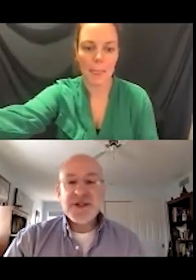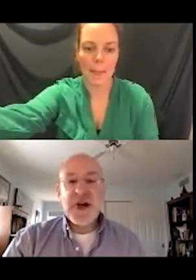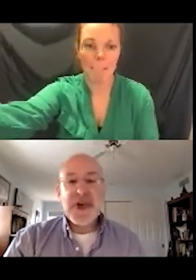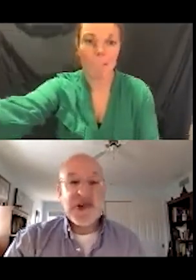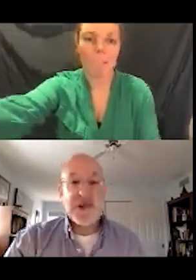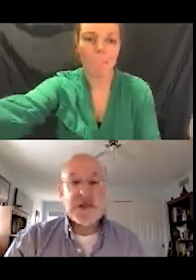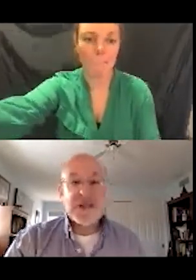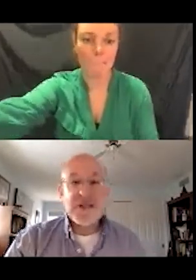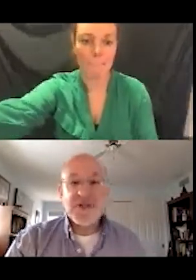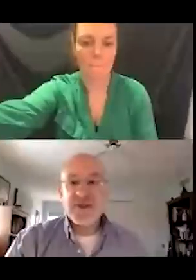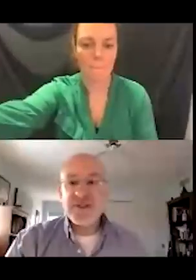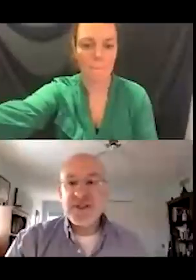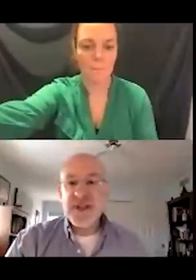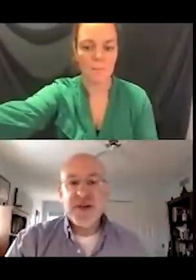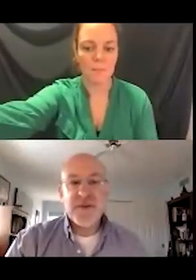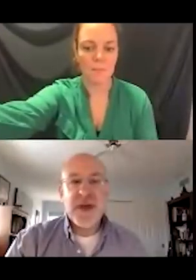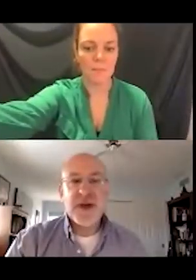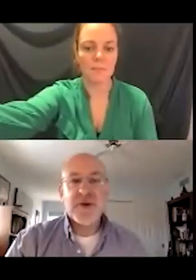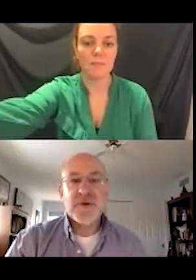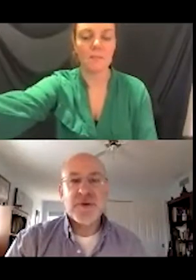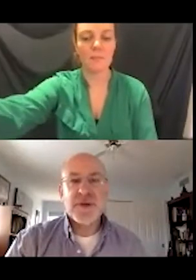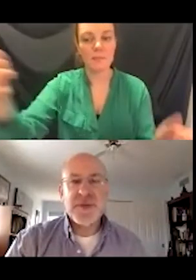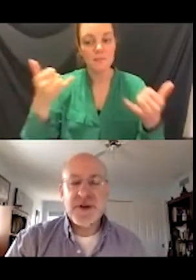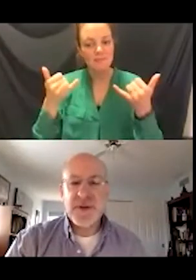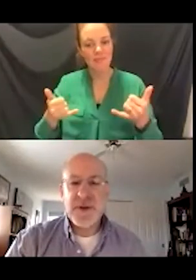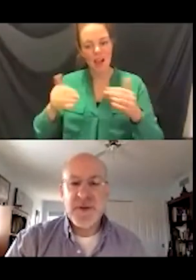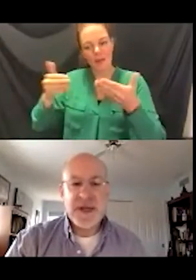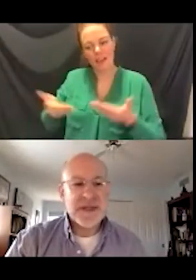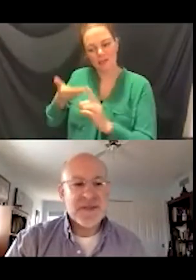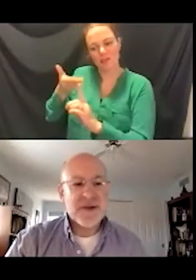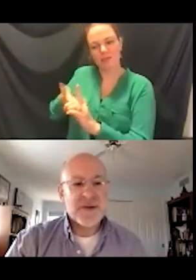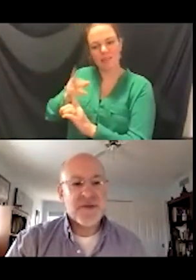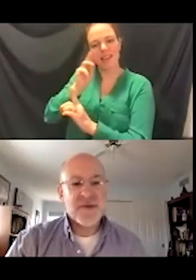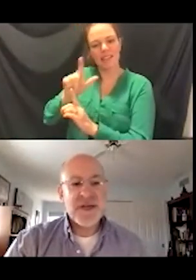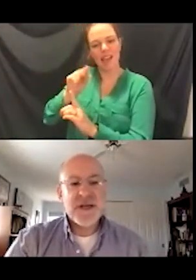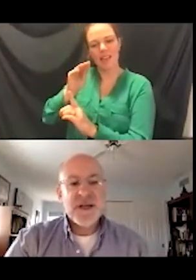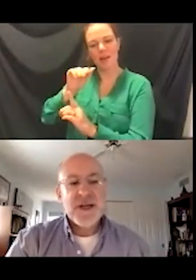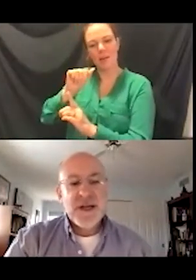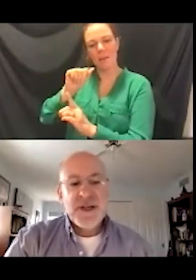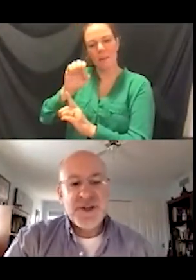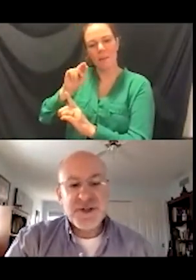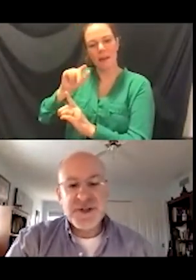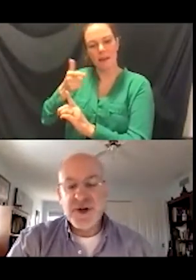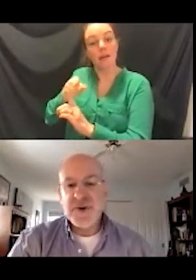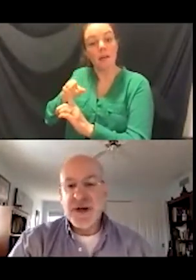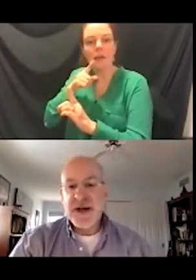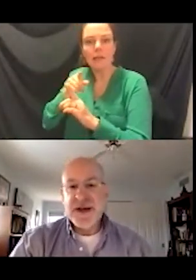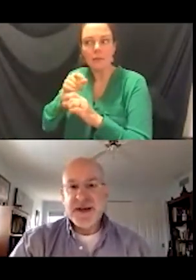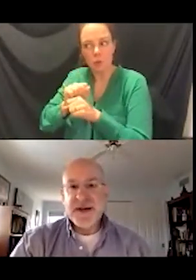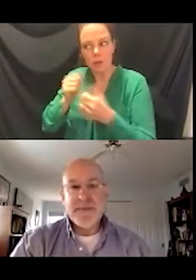Okay, so now I'd like to just introduce Daniel Maeng, who has been in our department, I guess about 3 years or